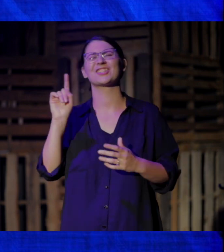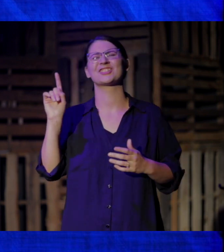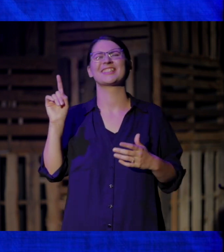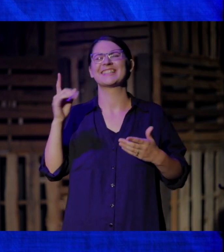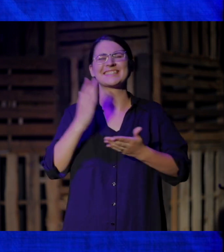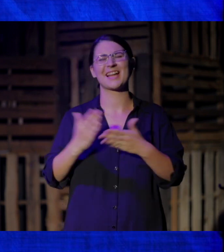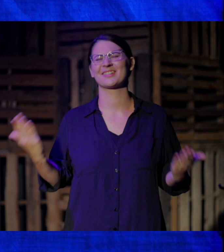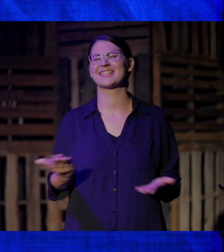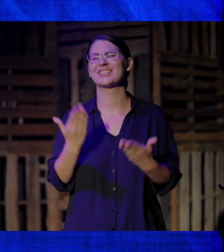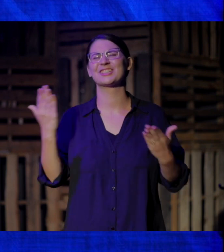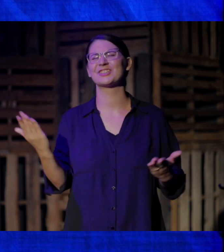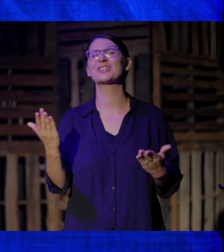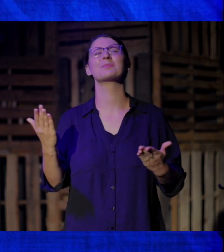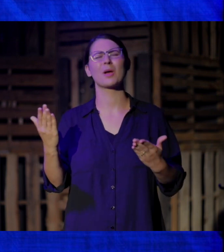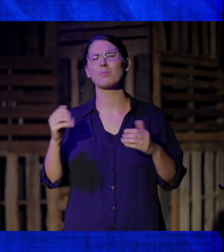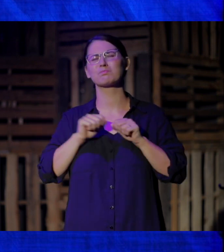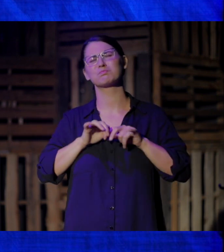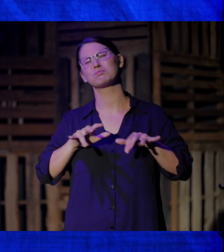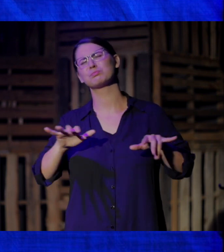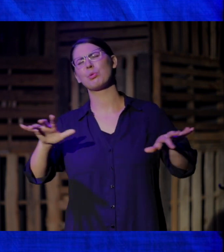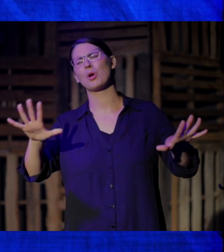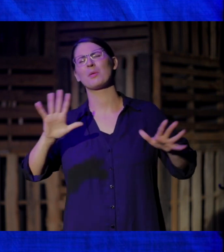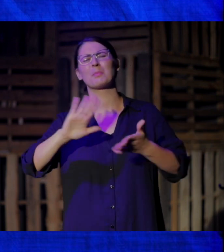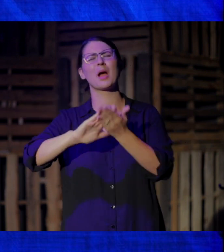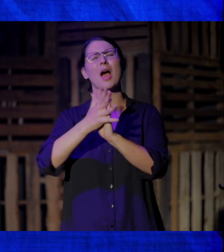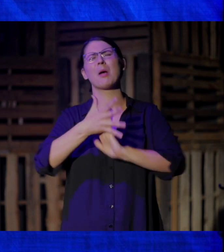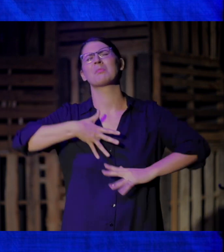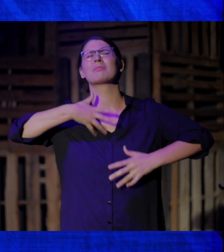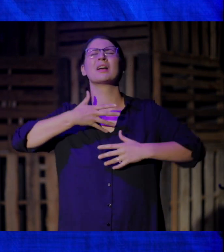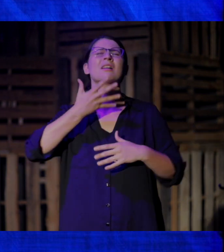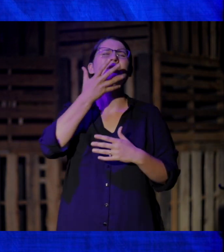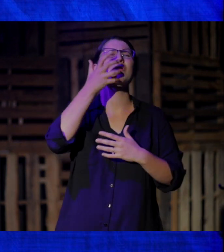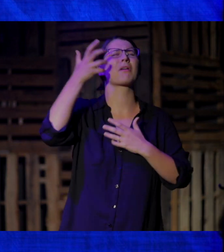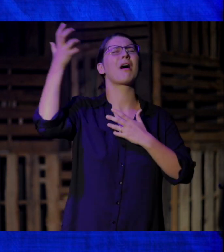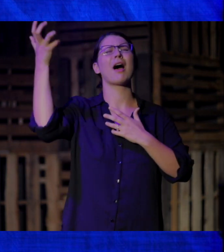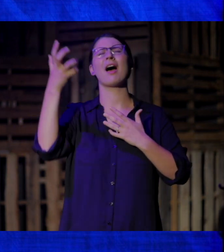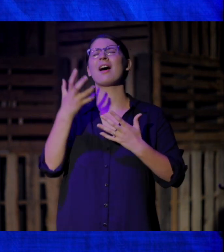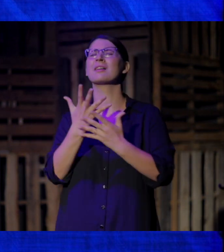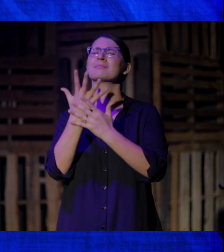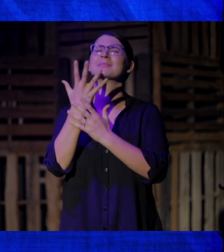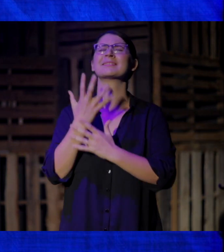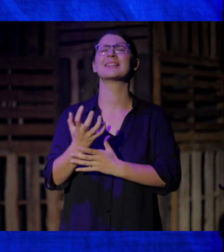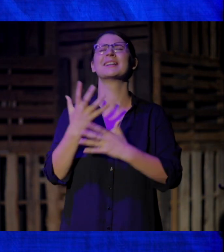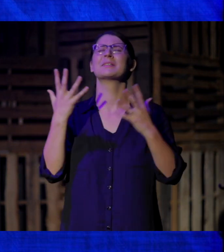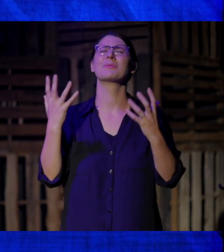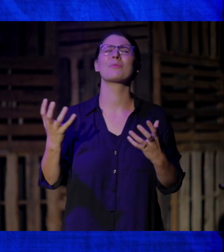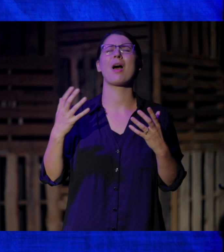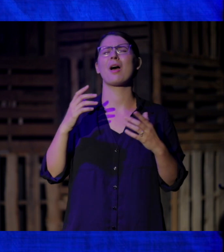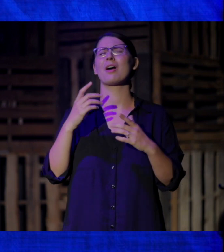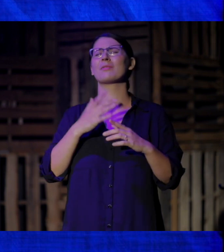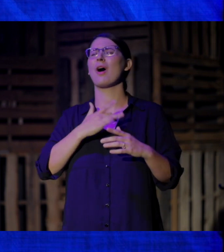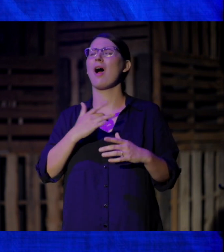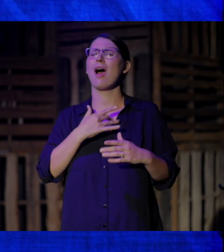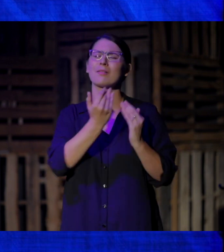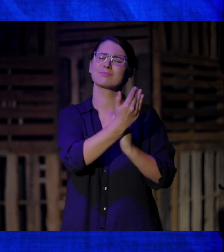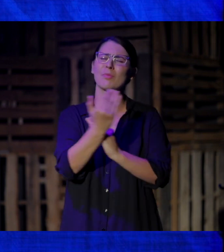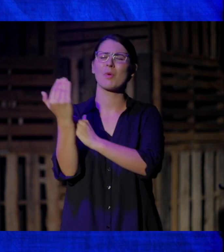Father, that it would be the cry and the desire of our hearts when we wake up each